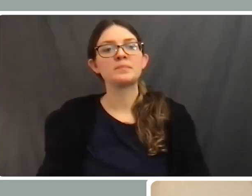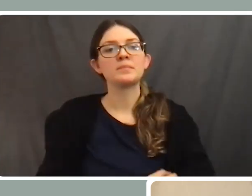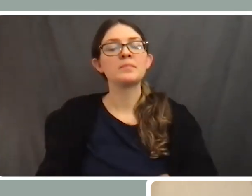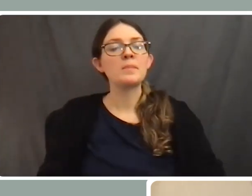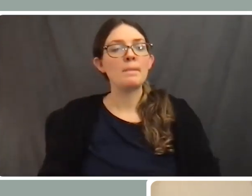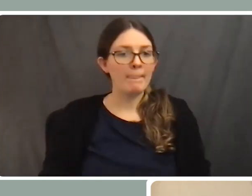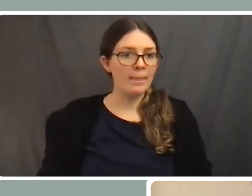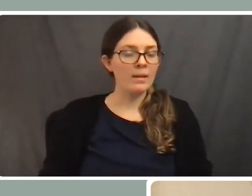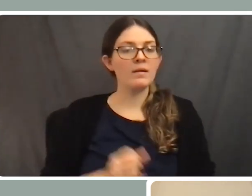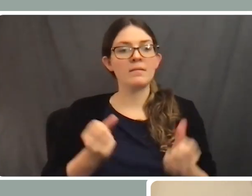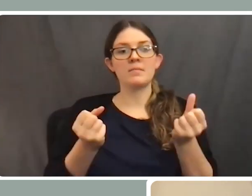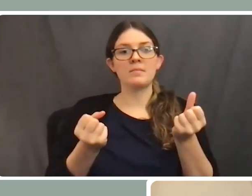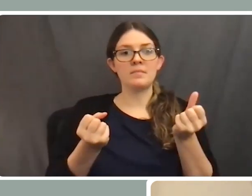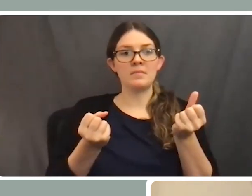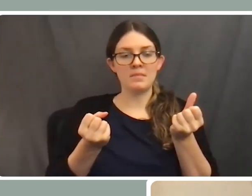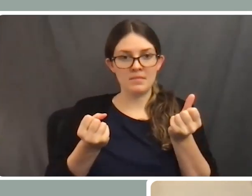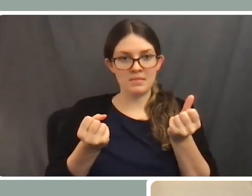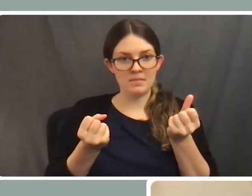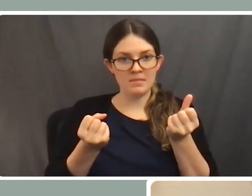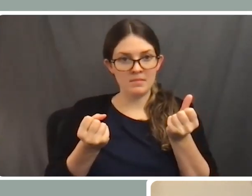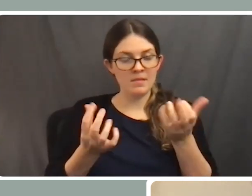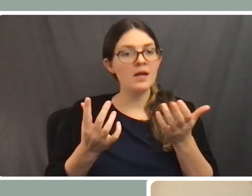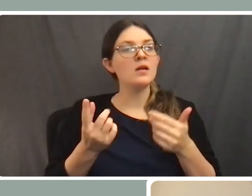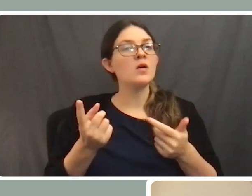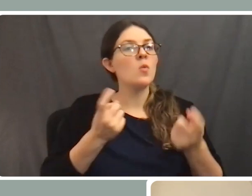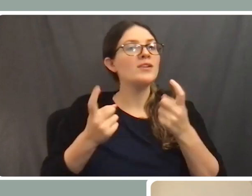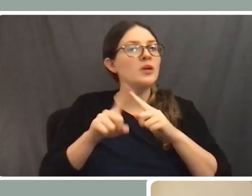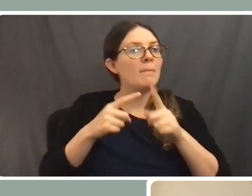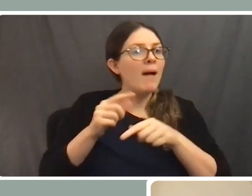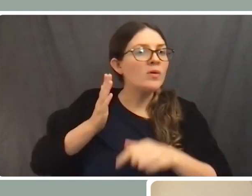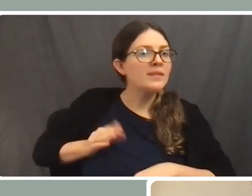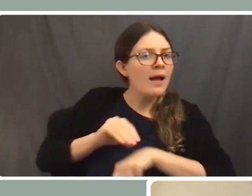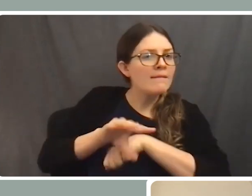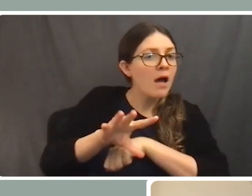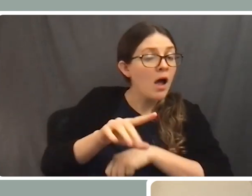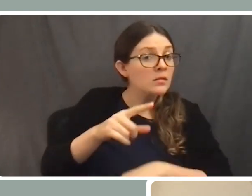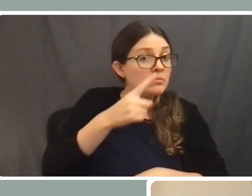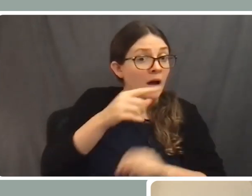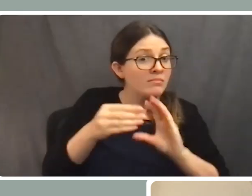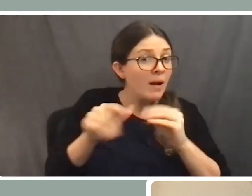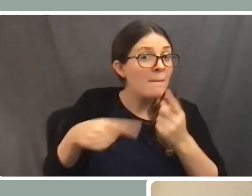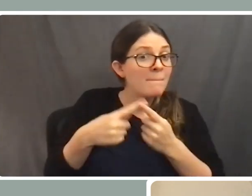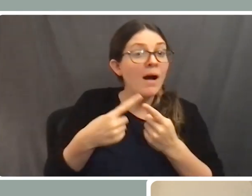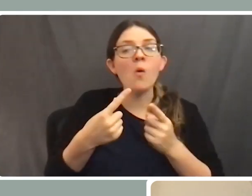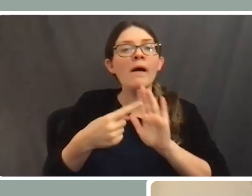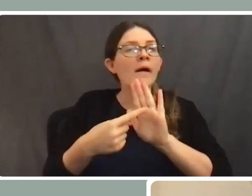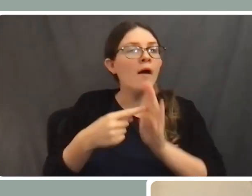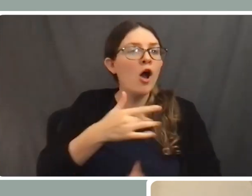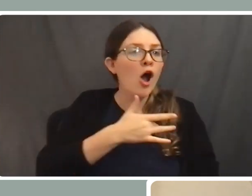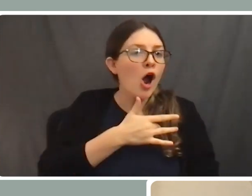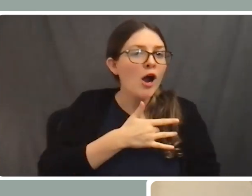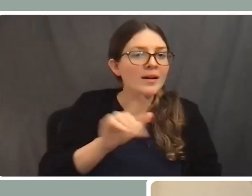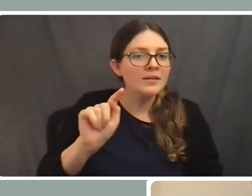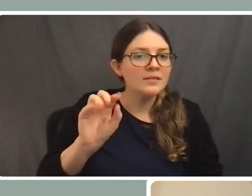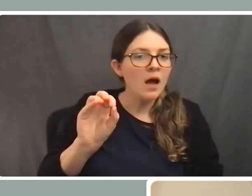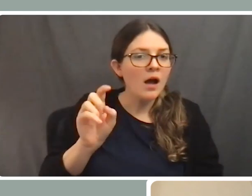questions about sort of the side effects, and maybe you could talk about heart toxicity or any other side effects that people